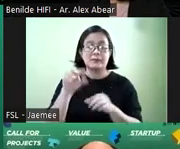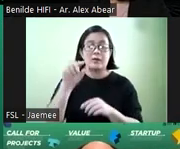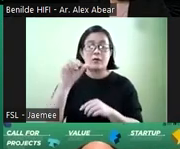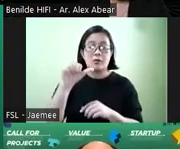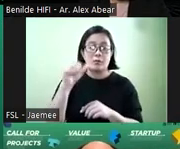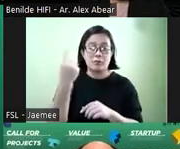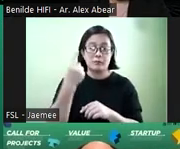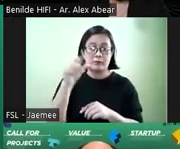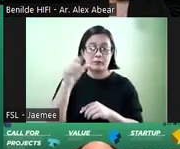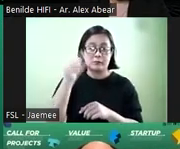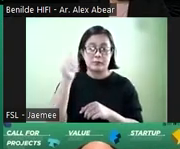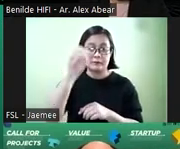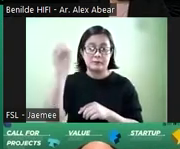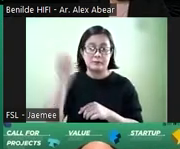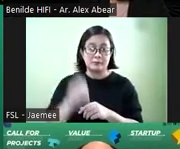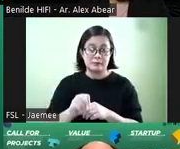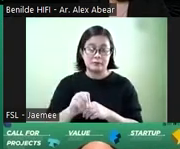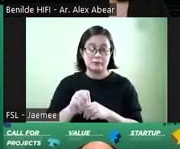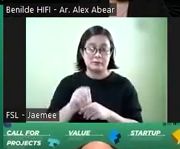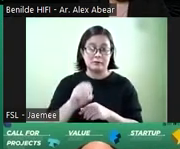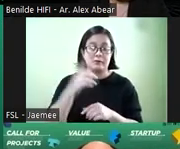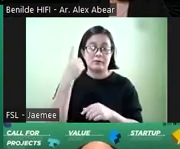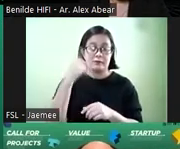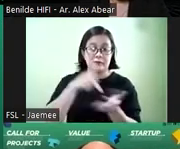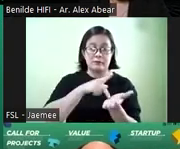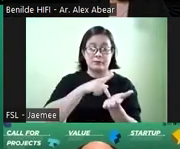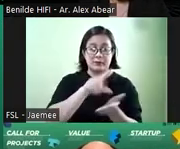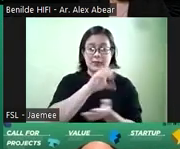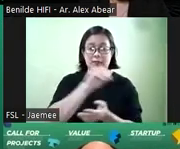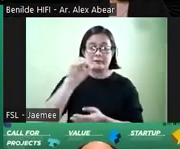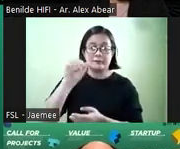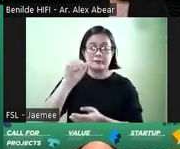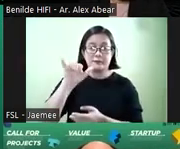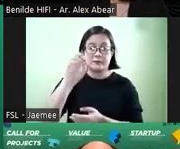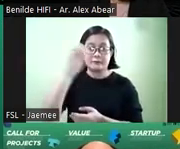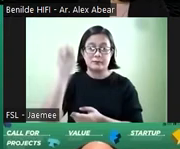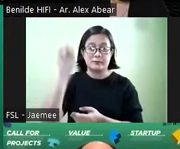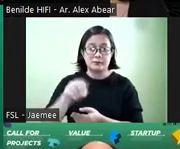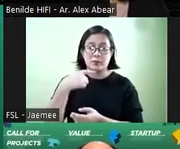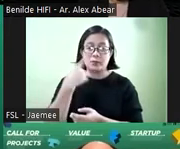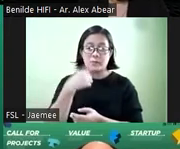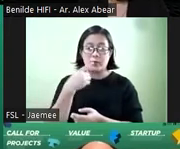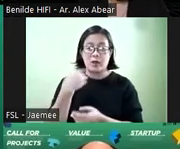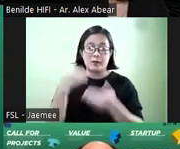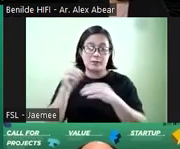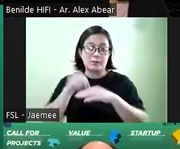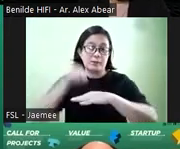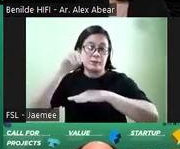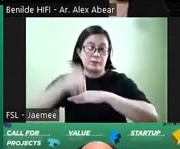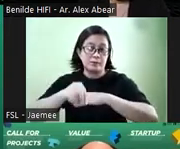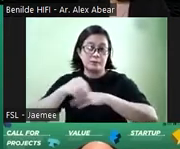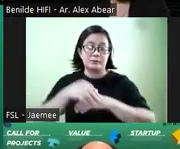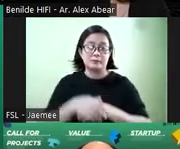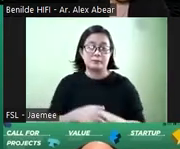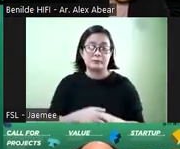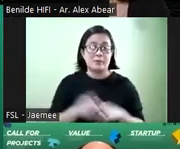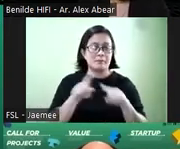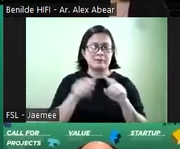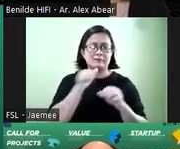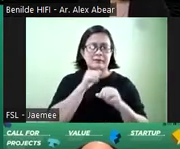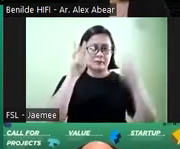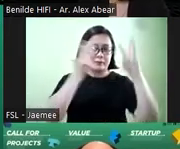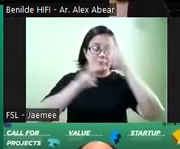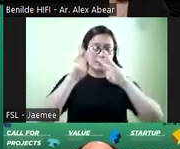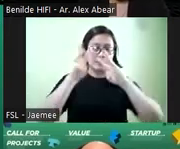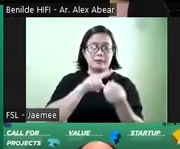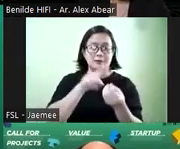commission as their platform fee and 15% commission for those who exceed. But yeah, you don't have to worry about that